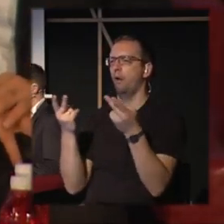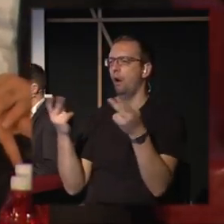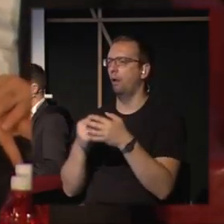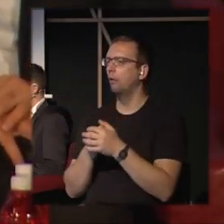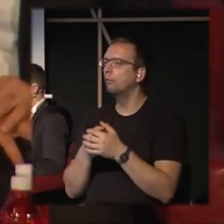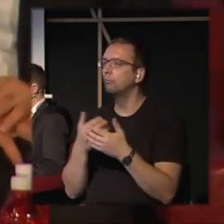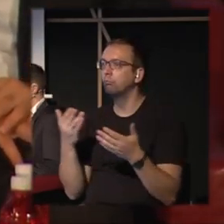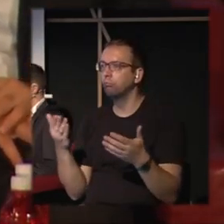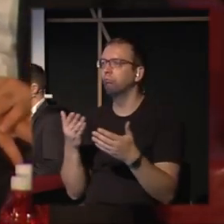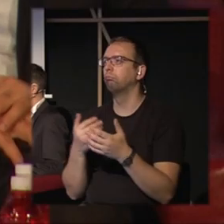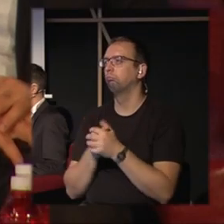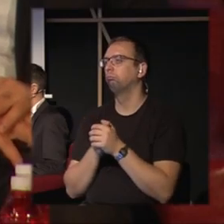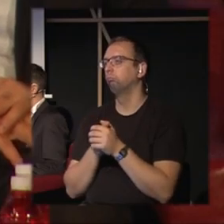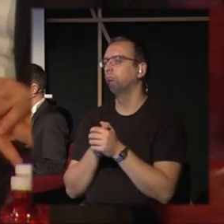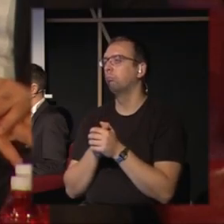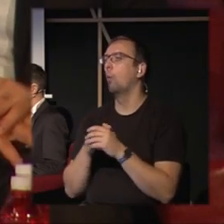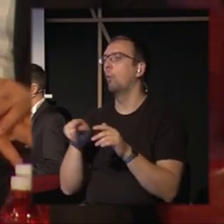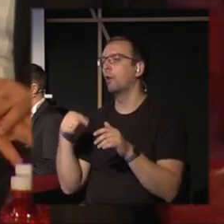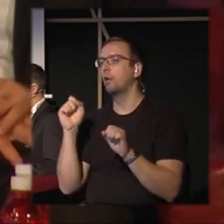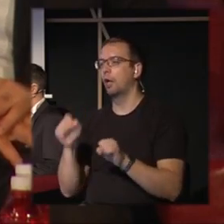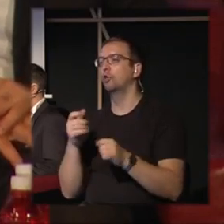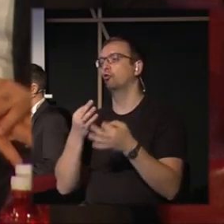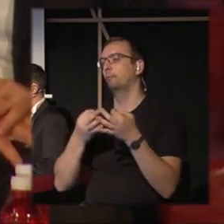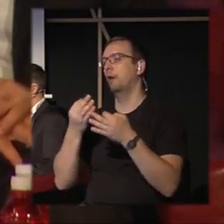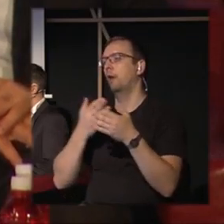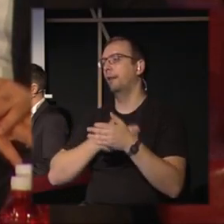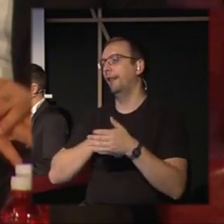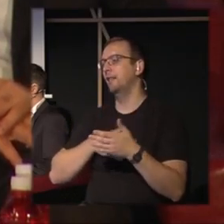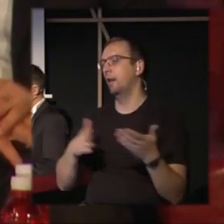think it's almost also very important because